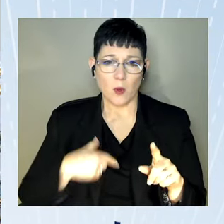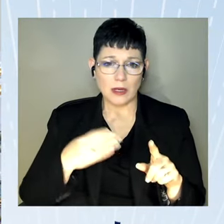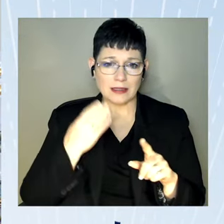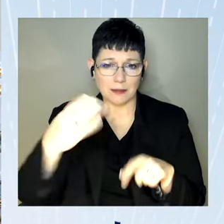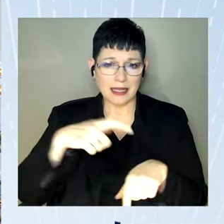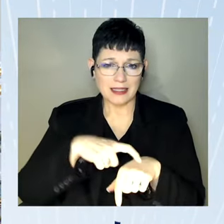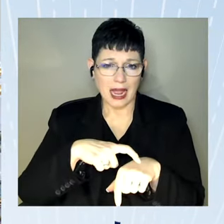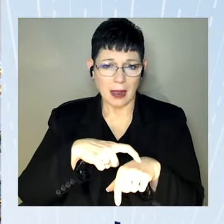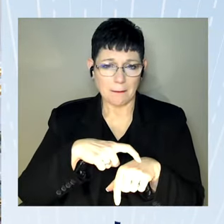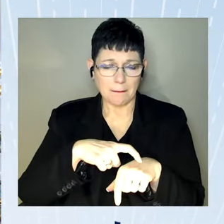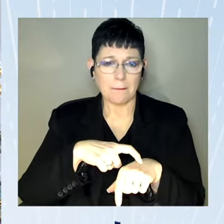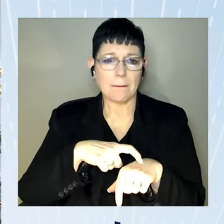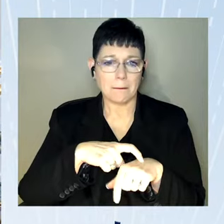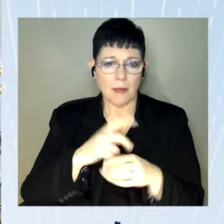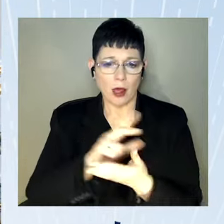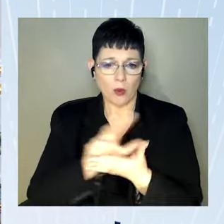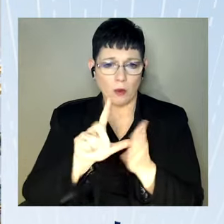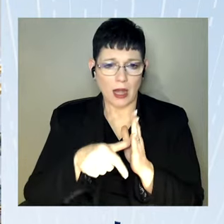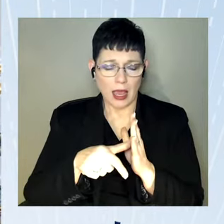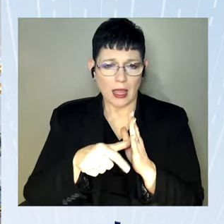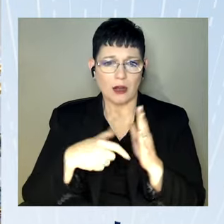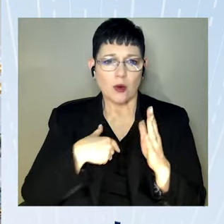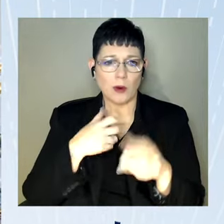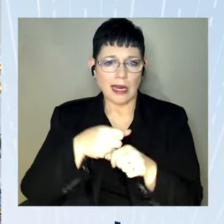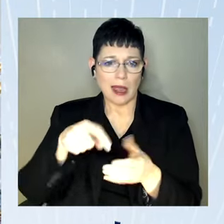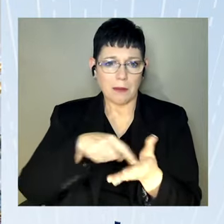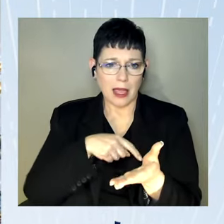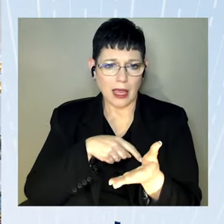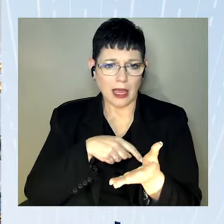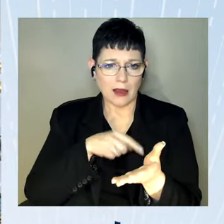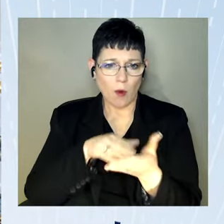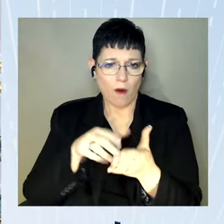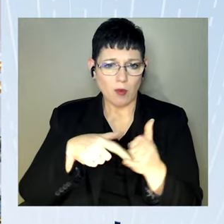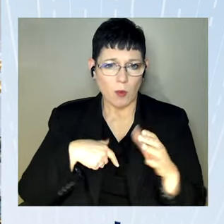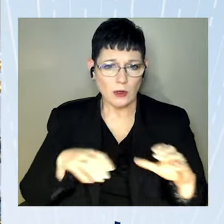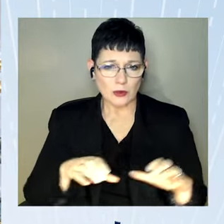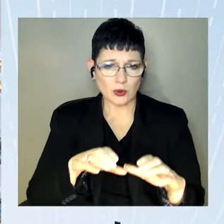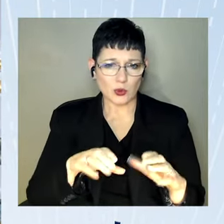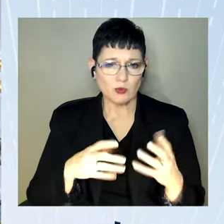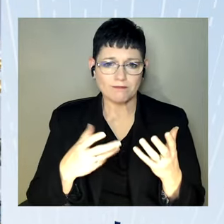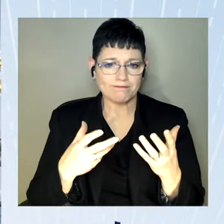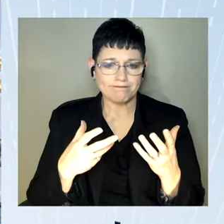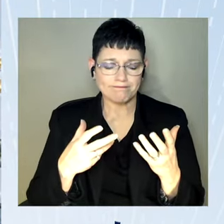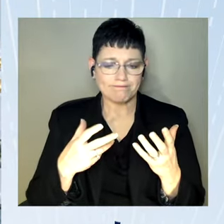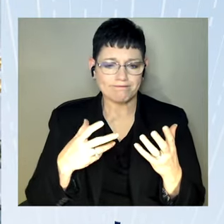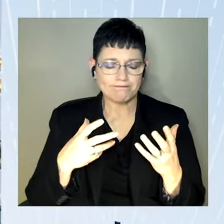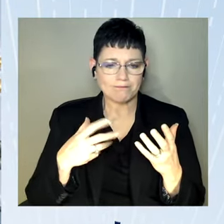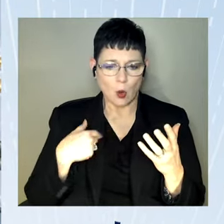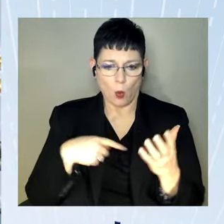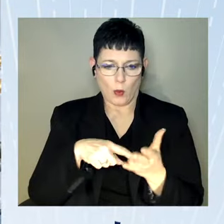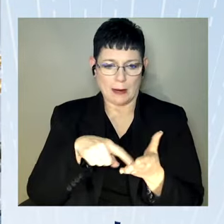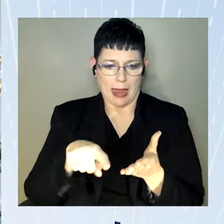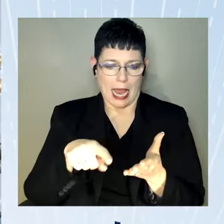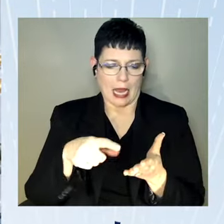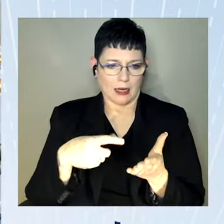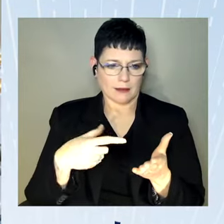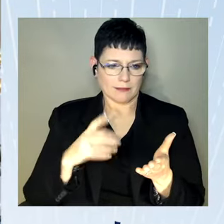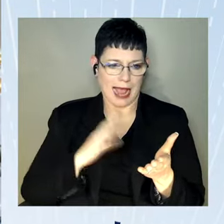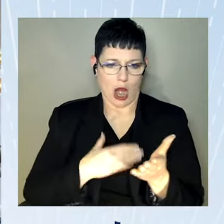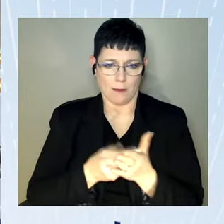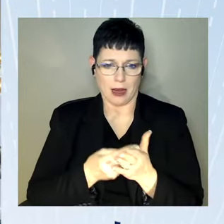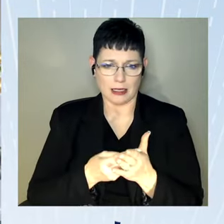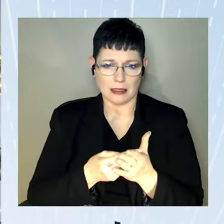later, we get paid. So a lot of what we do comes out of pocket. It's up front. And then there are situations